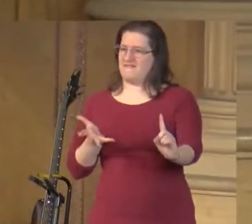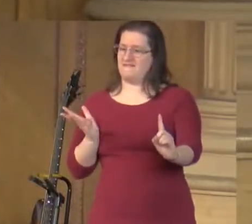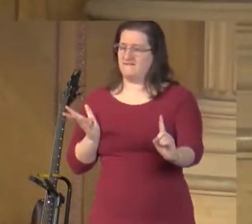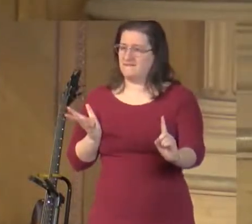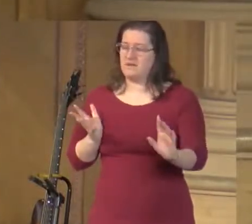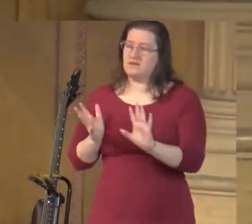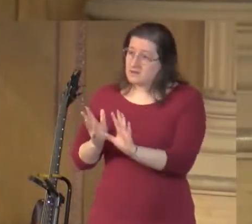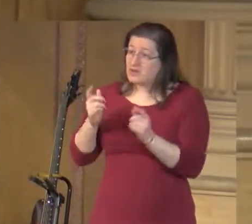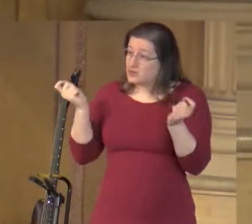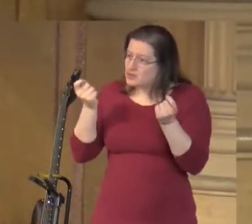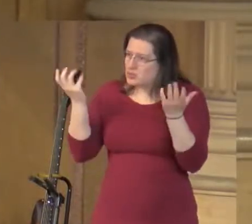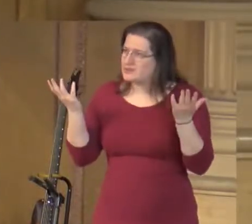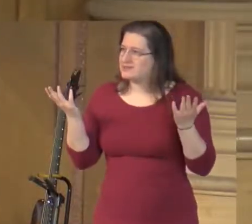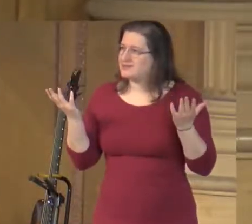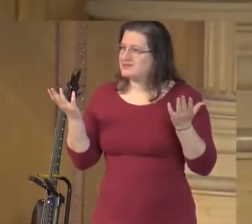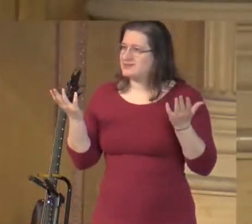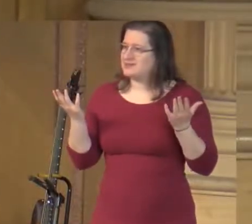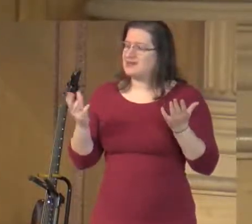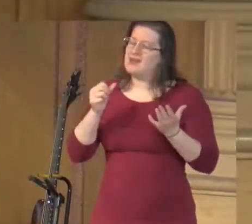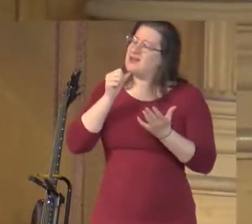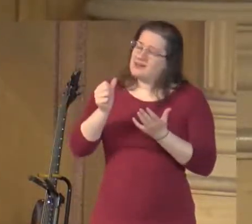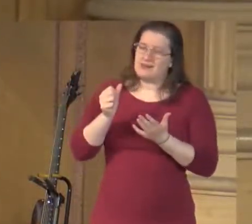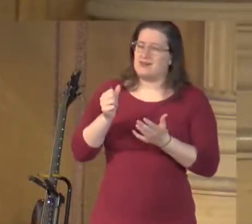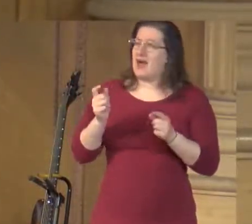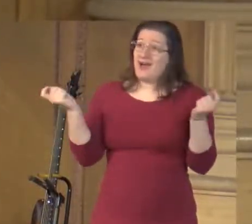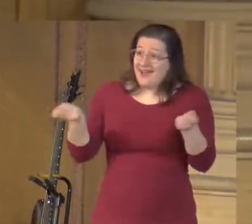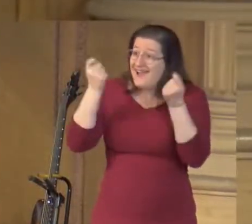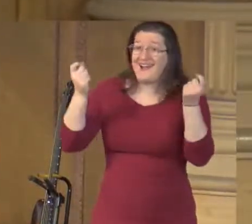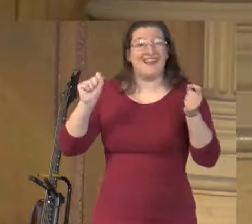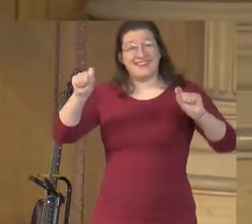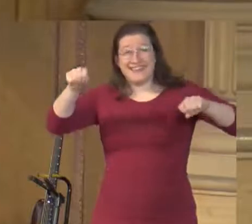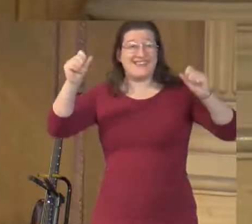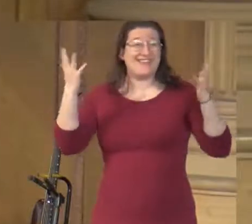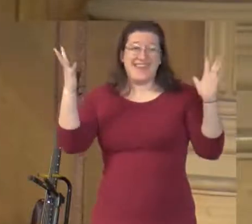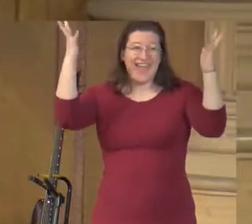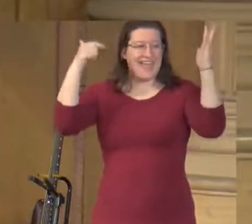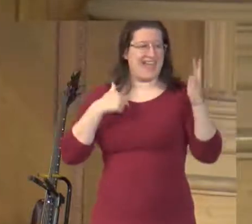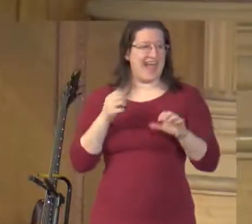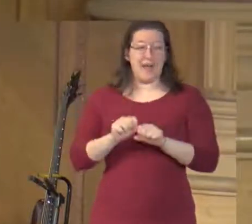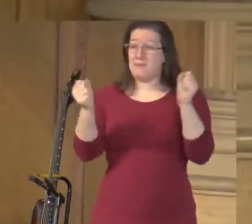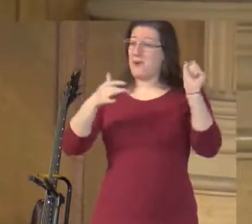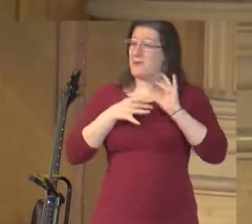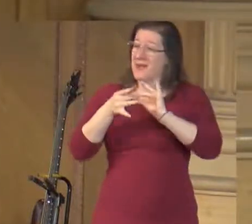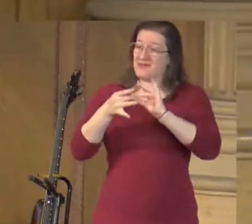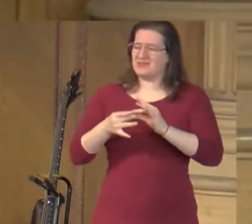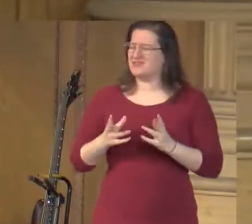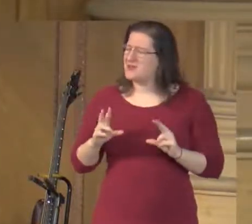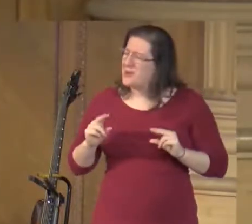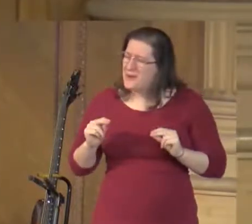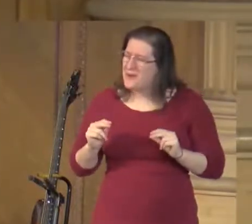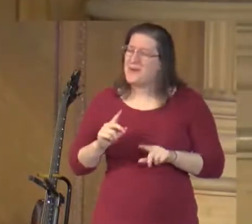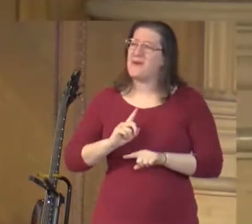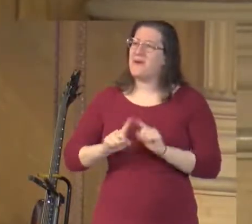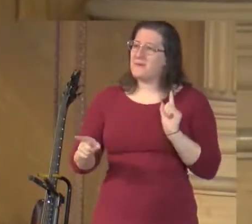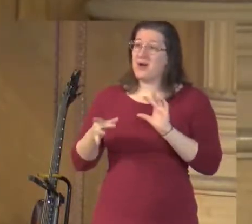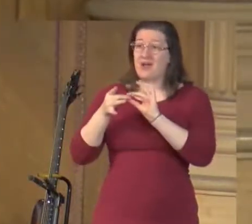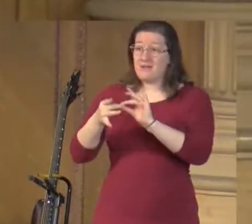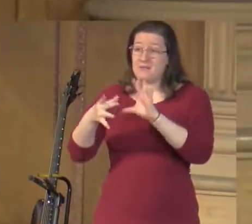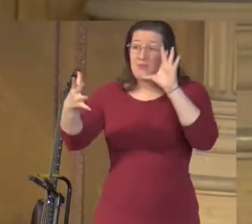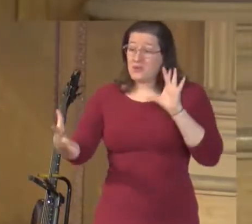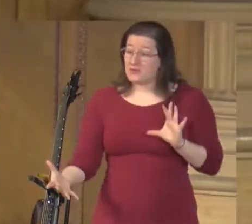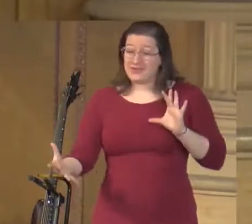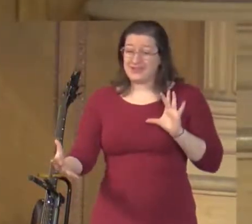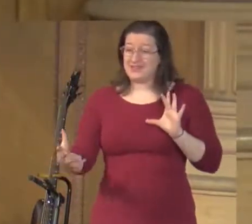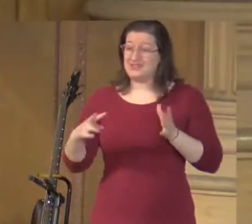Not at the brokenness in the relationships, but that broken relationships because of your faithfulness are not an indicator that you're on the wrong